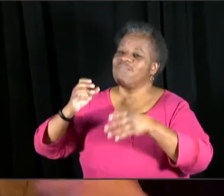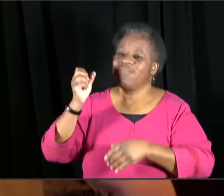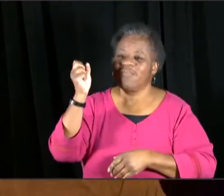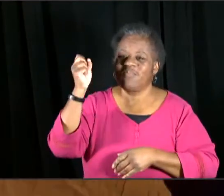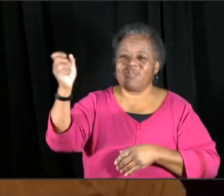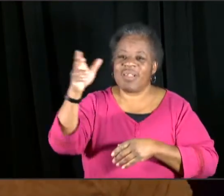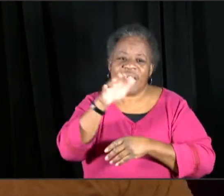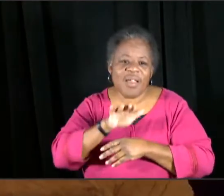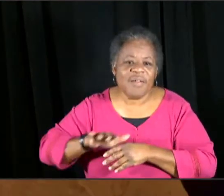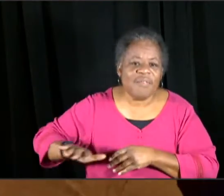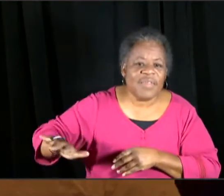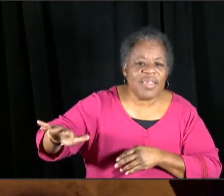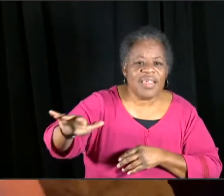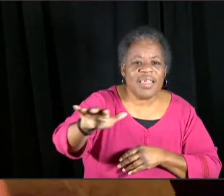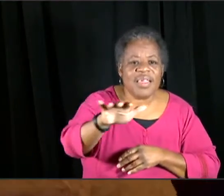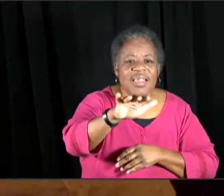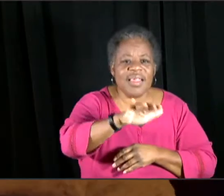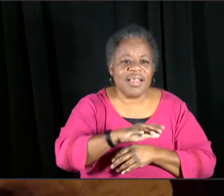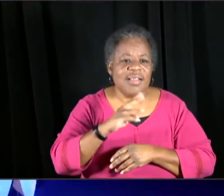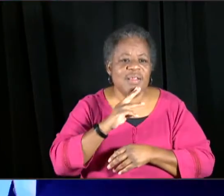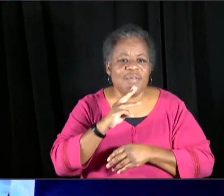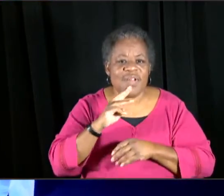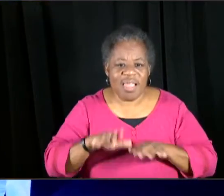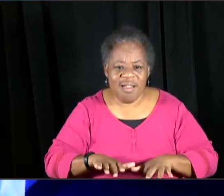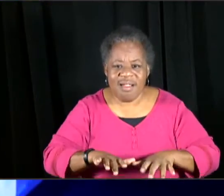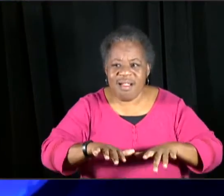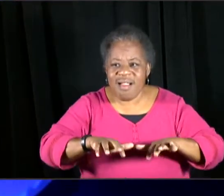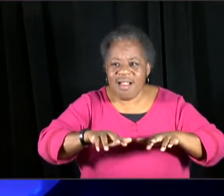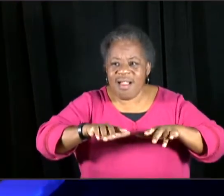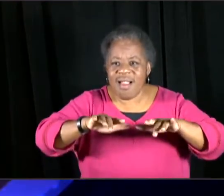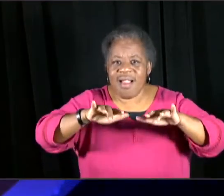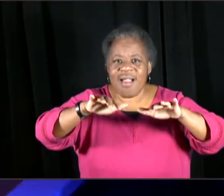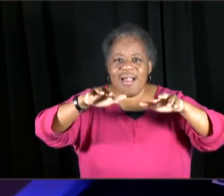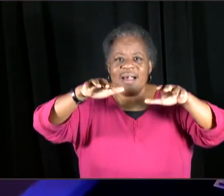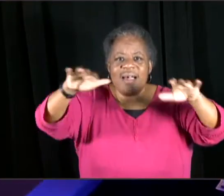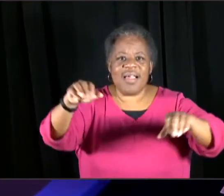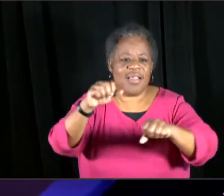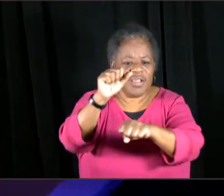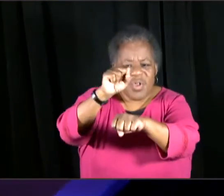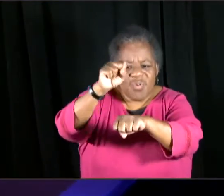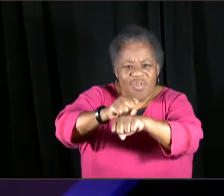while fields and floods, rocks, hills,